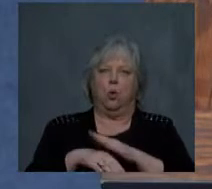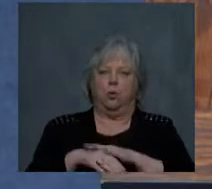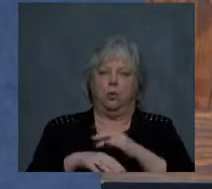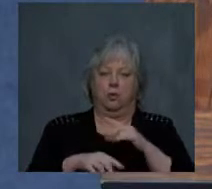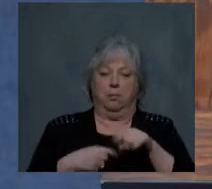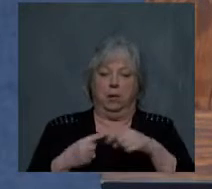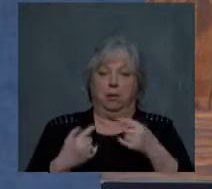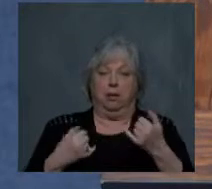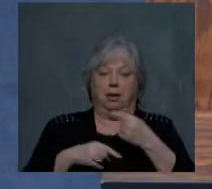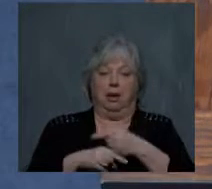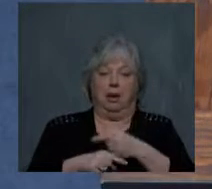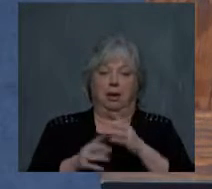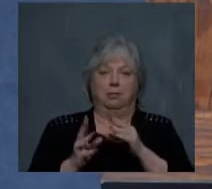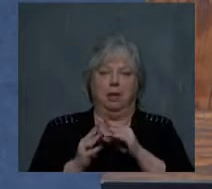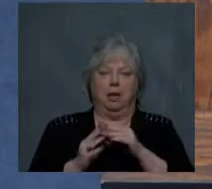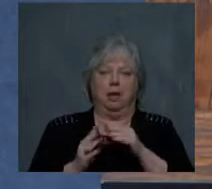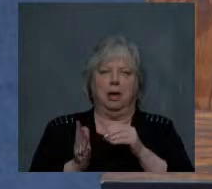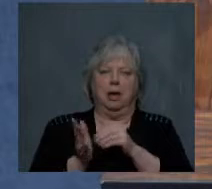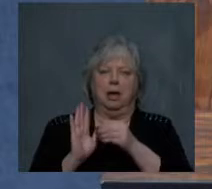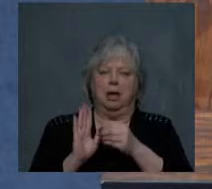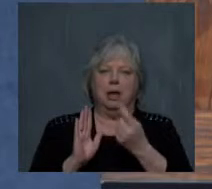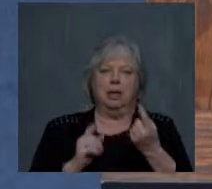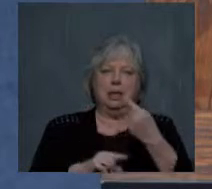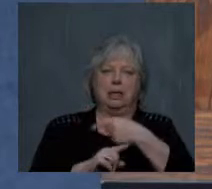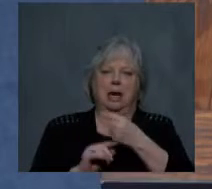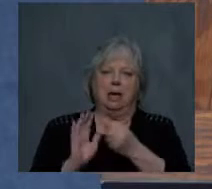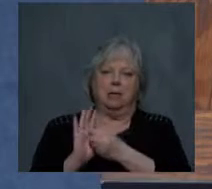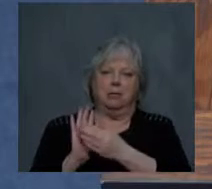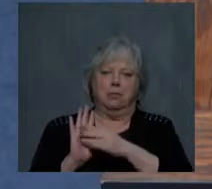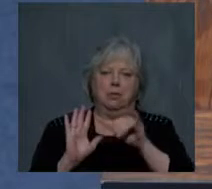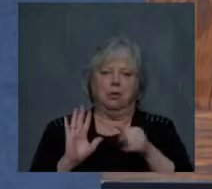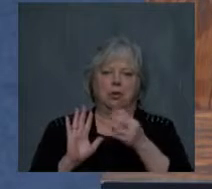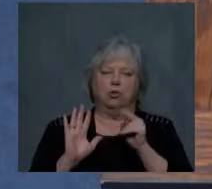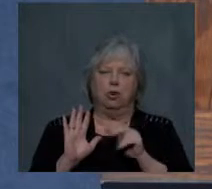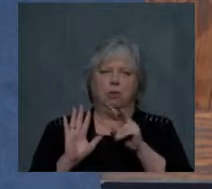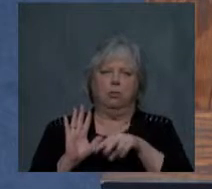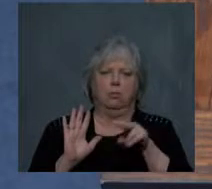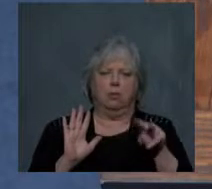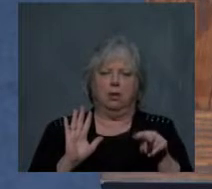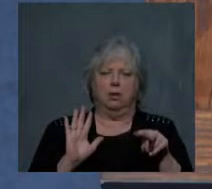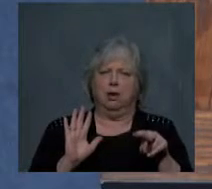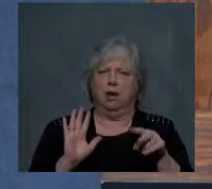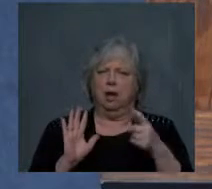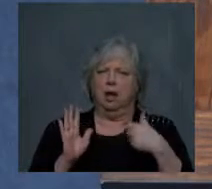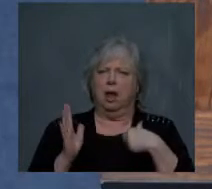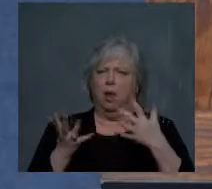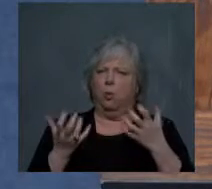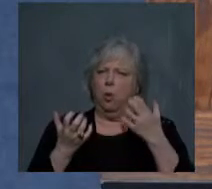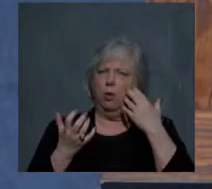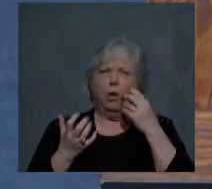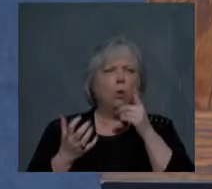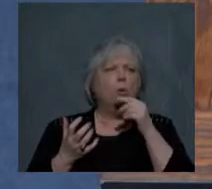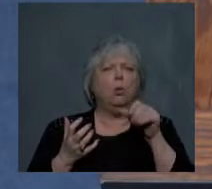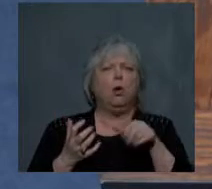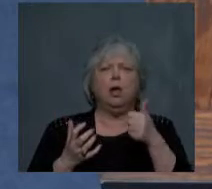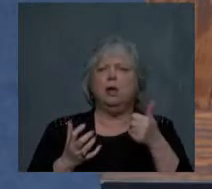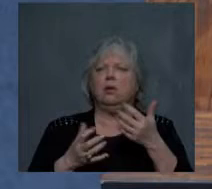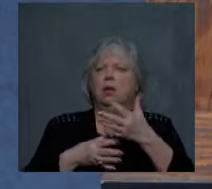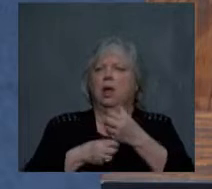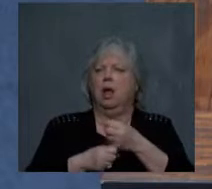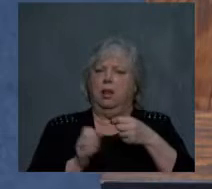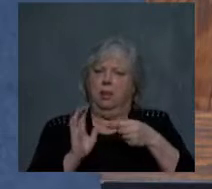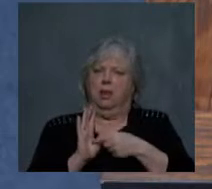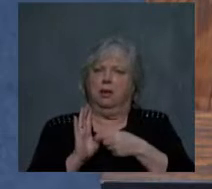meeting. It's dated January 22nd. I want to know who else got this notice.